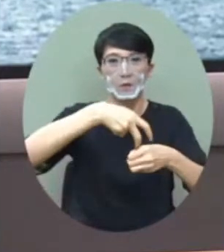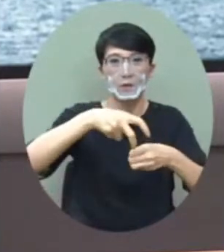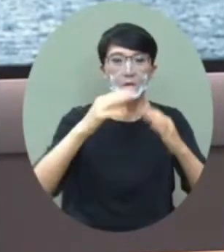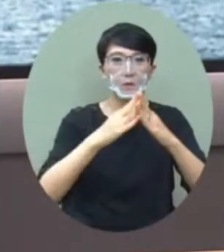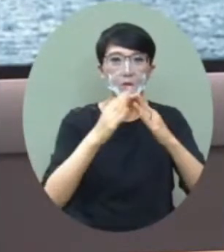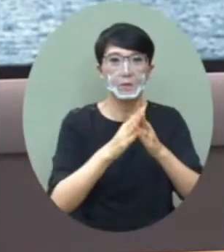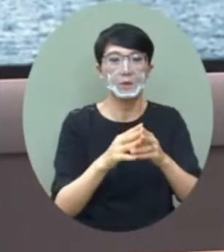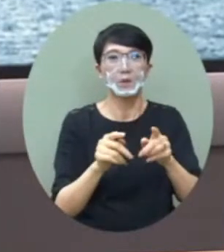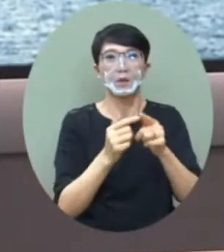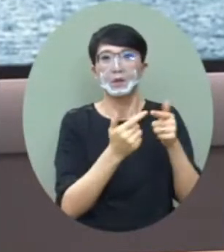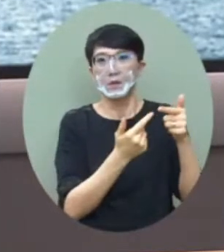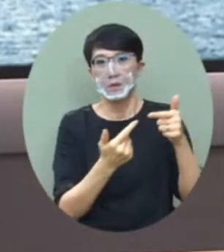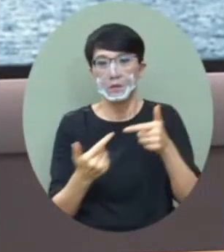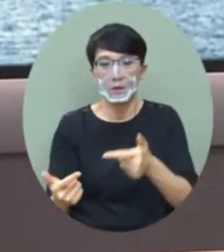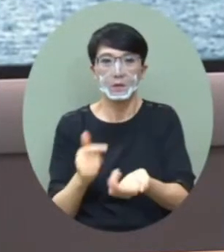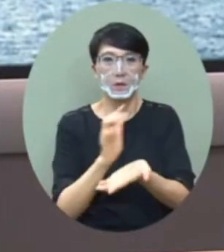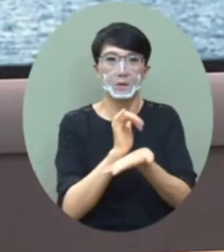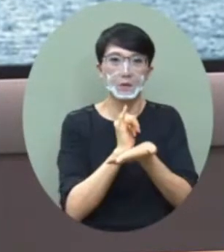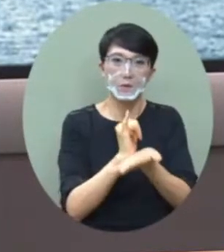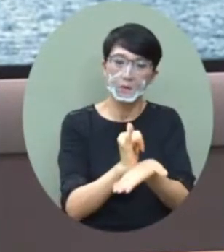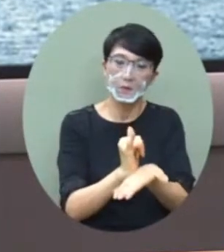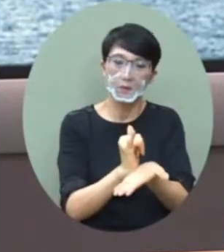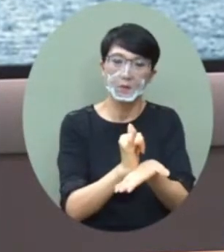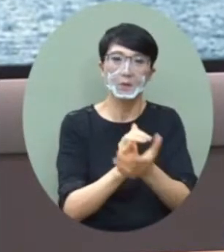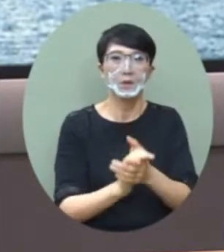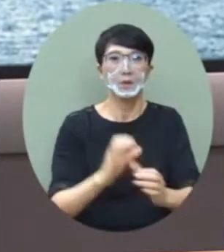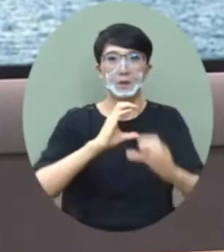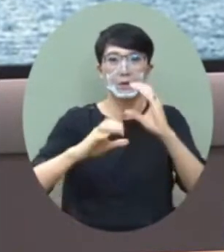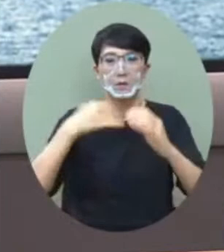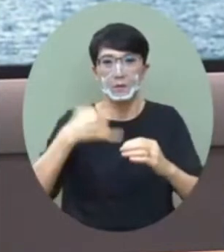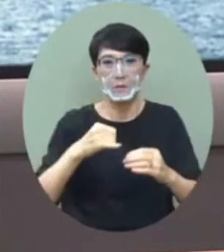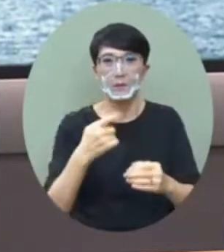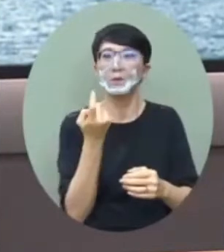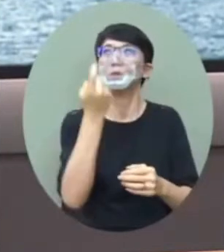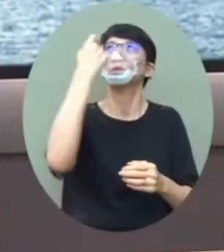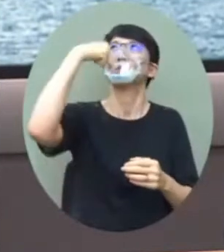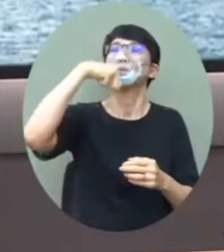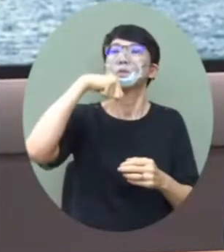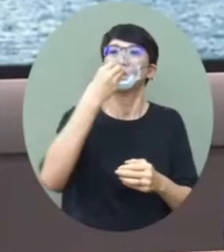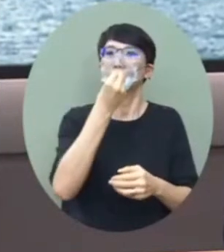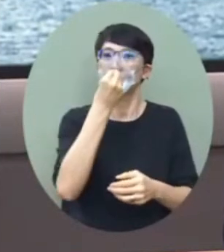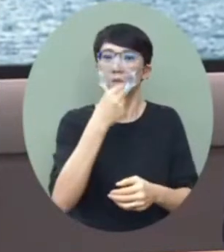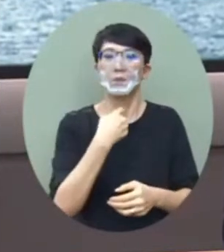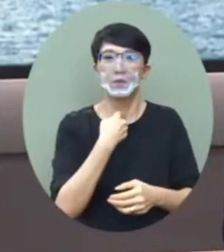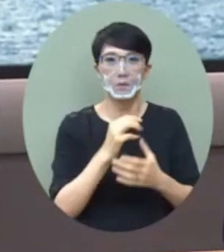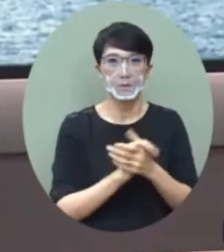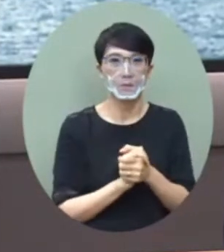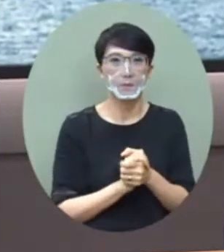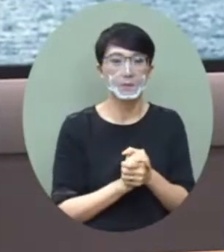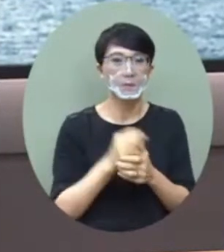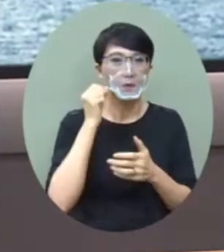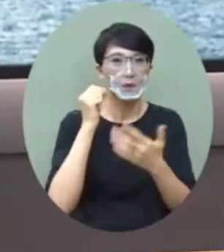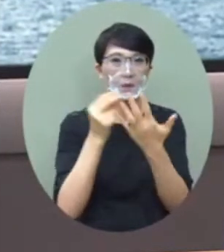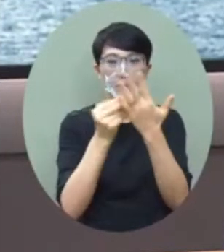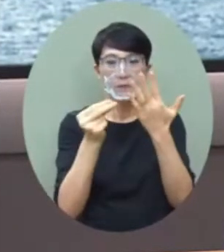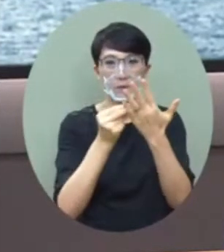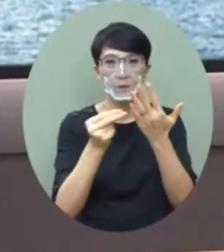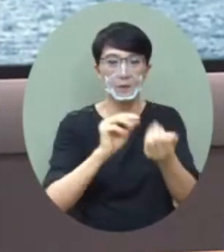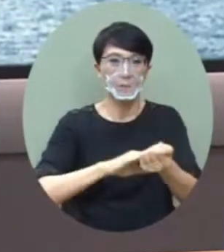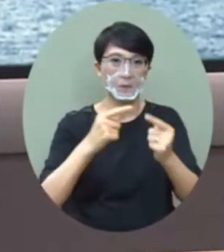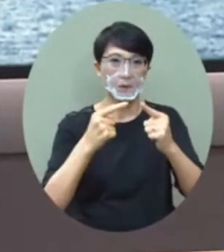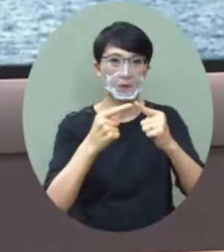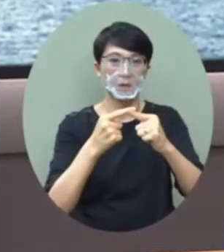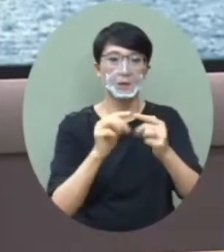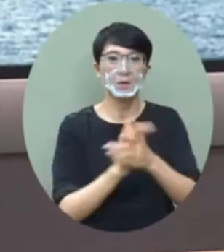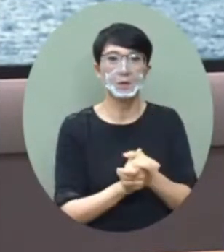neurological tumor. The patient lived in attention and care homes, and the patient had to be